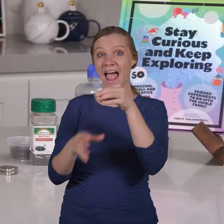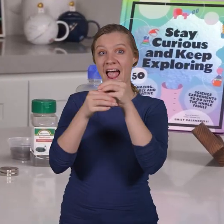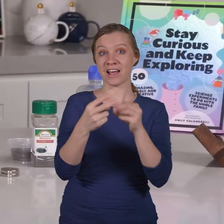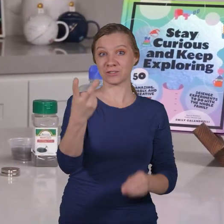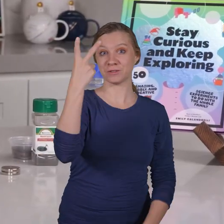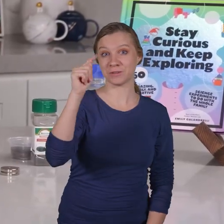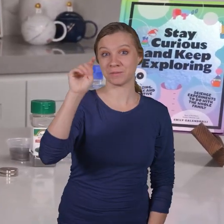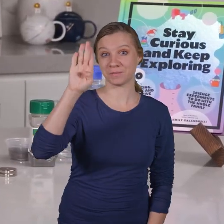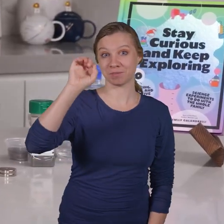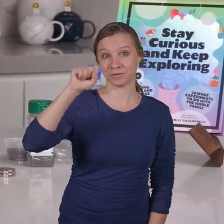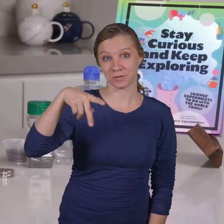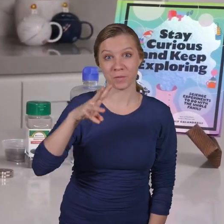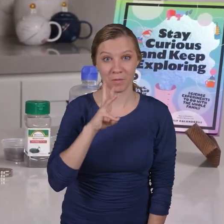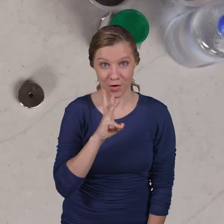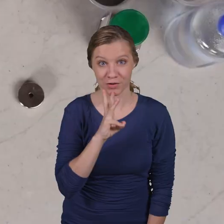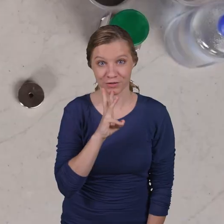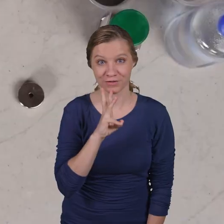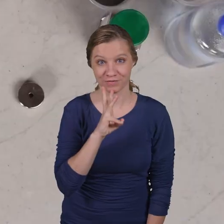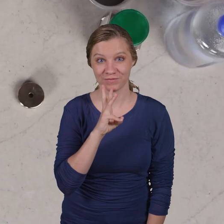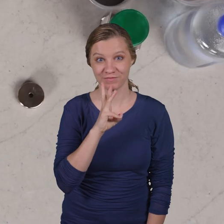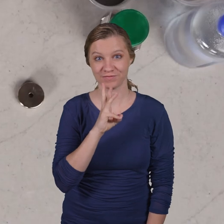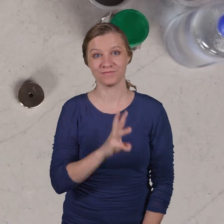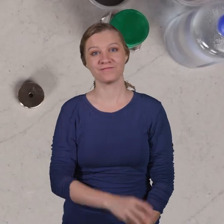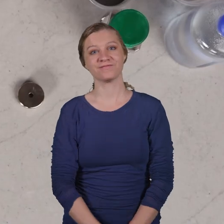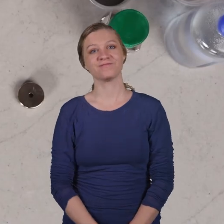Now let's add our 2 tablespoons of water